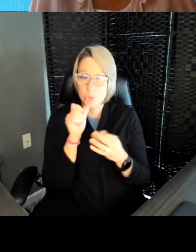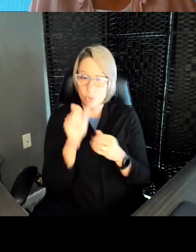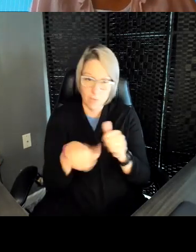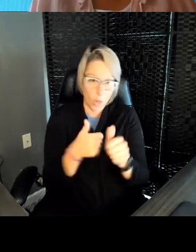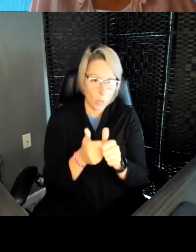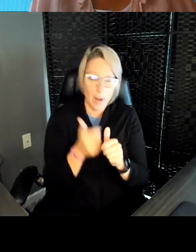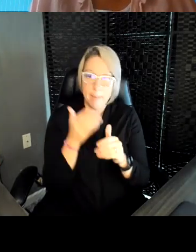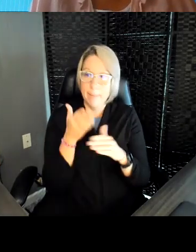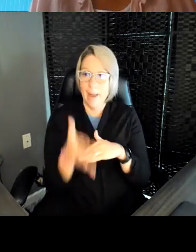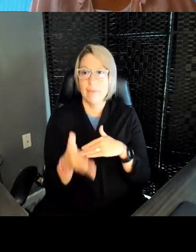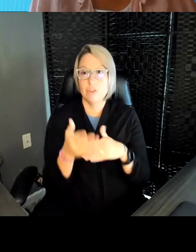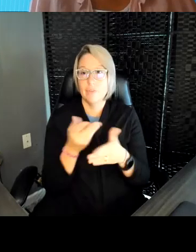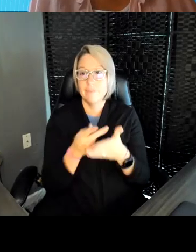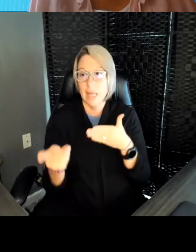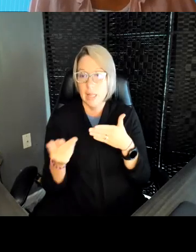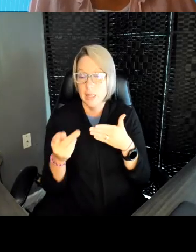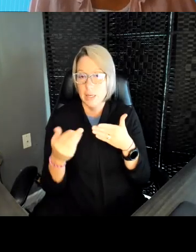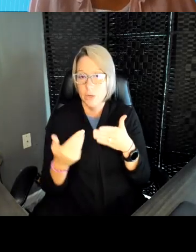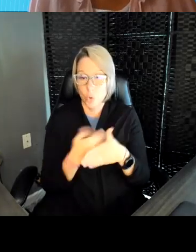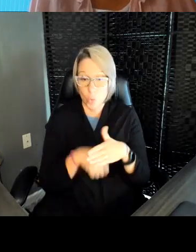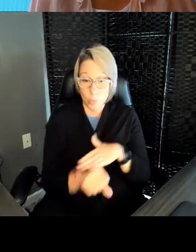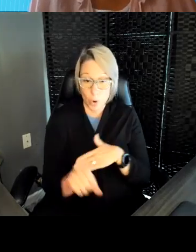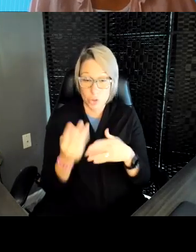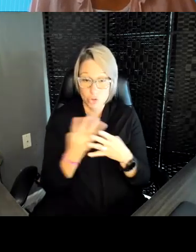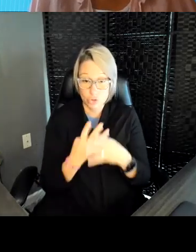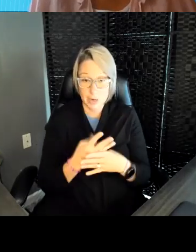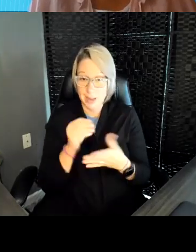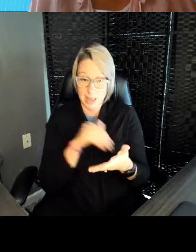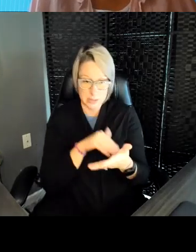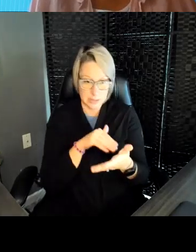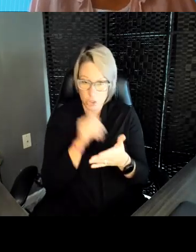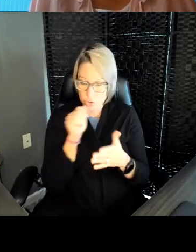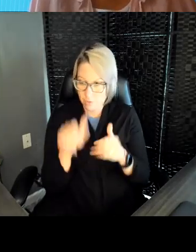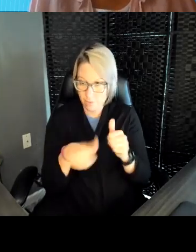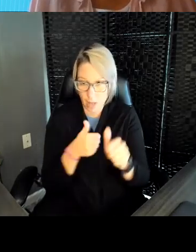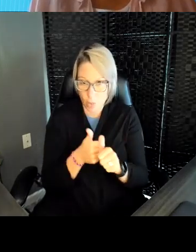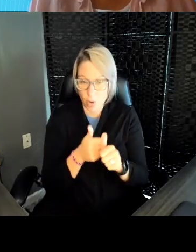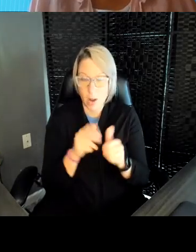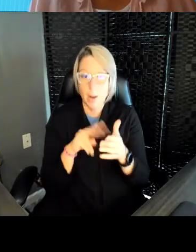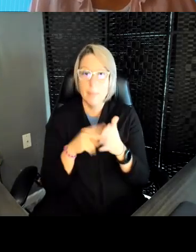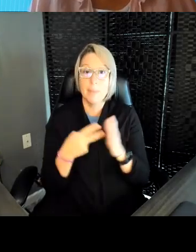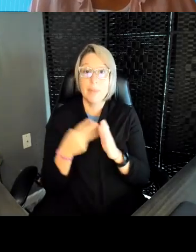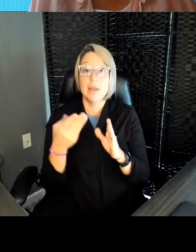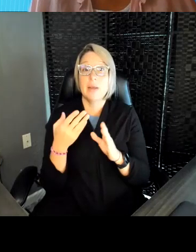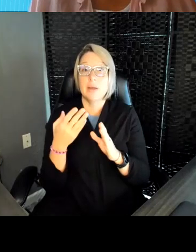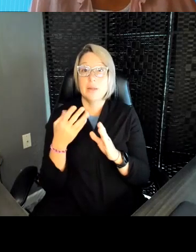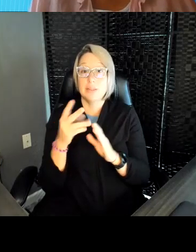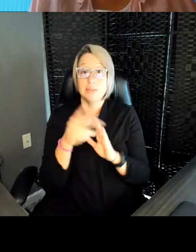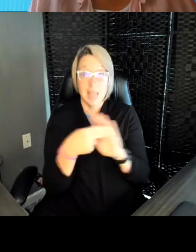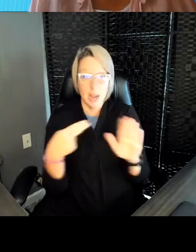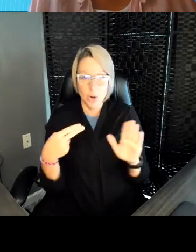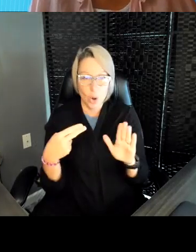after failing a newborn screening, and neither did the doctor, resulting in tons of misinformation before the official late diagnosis.